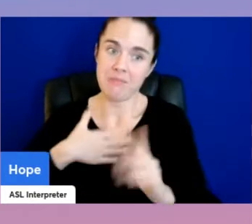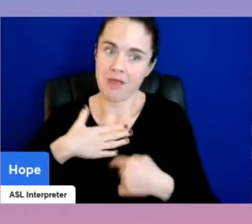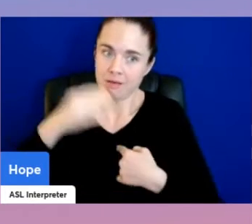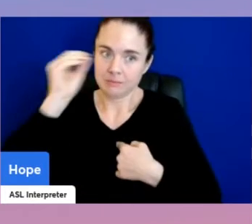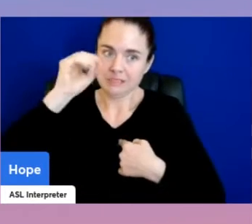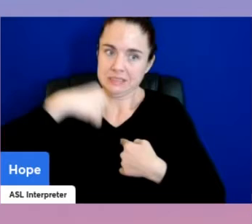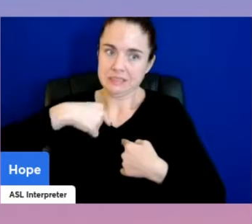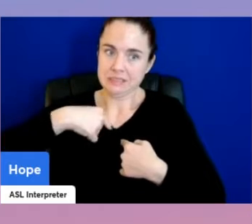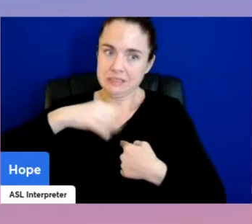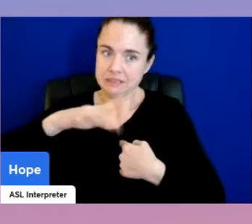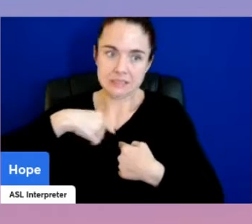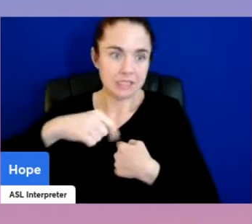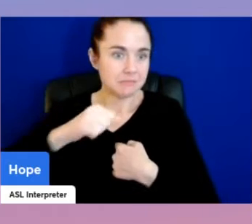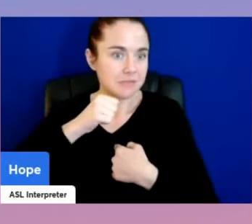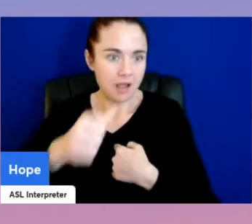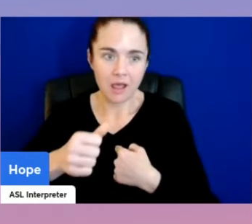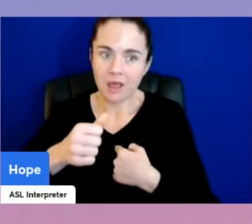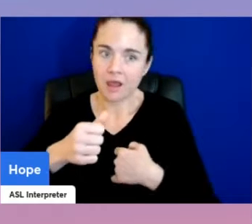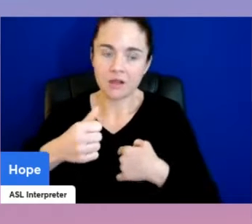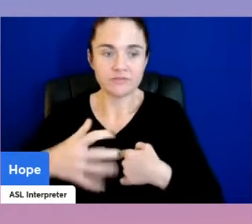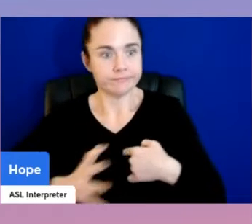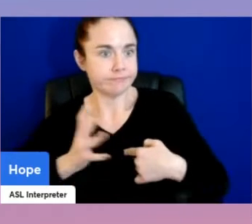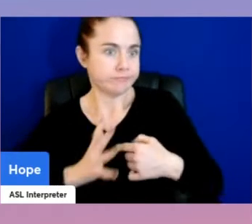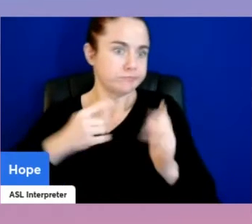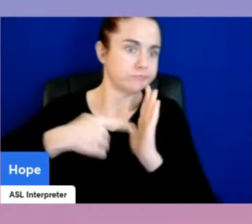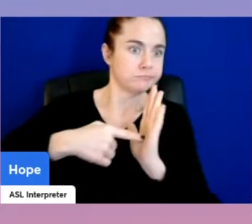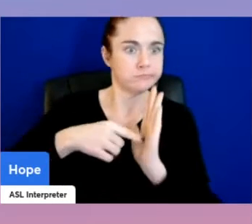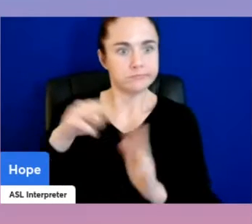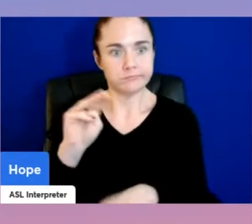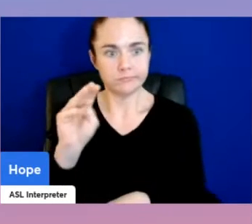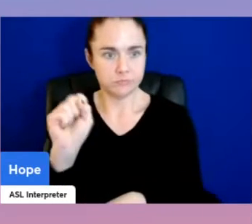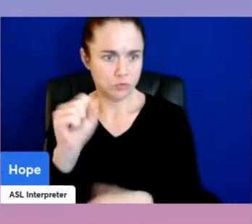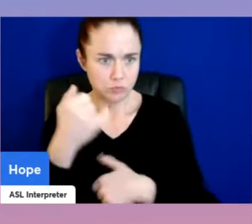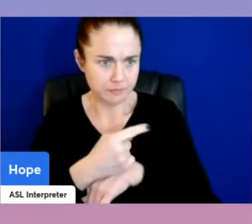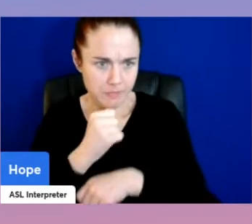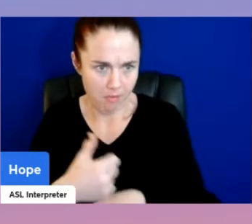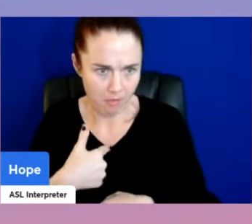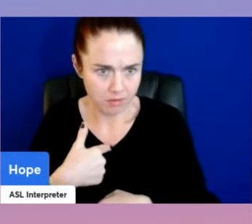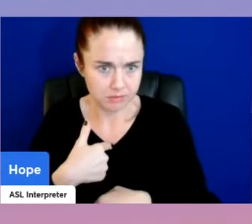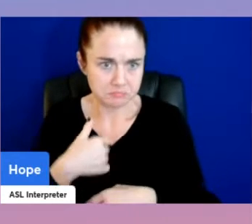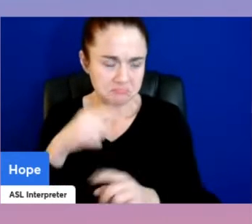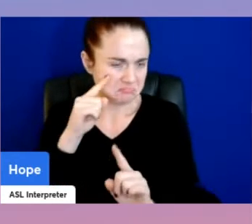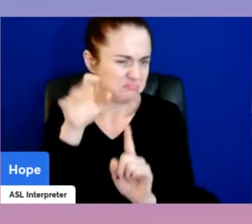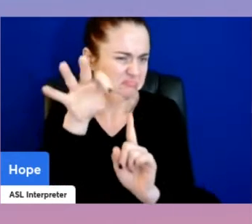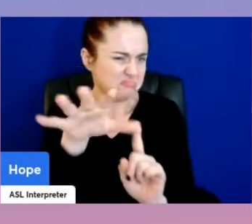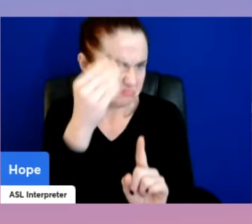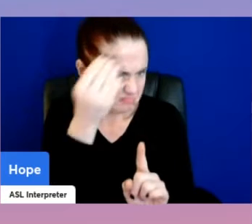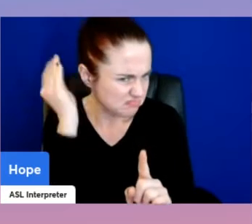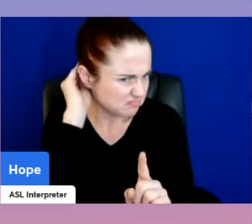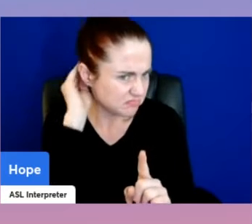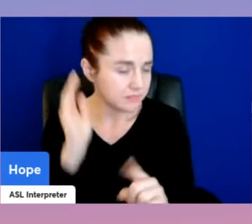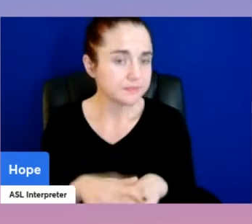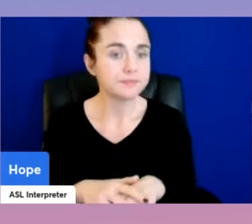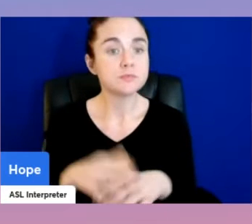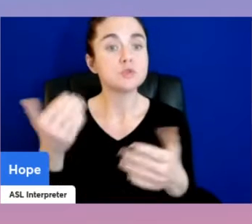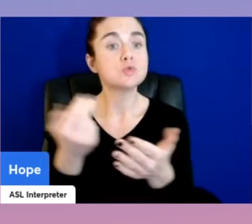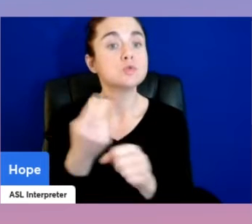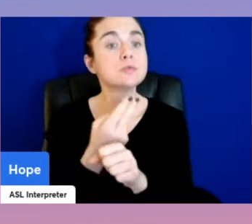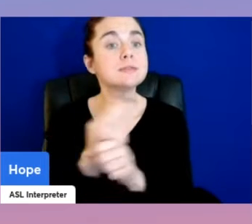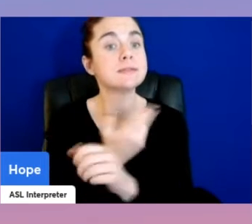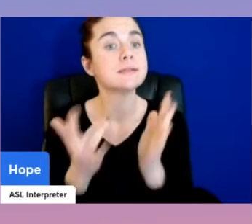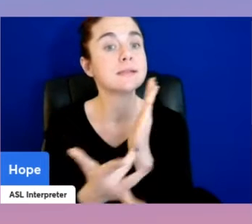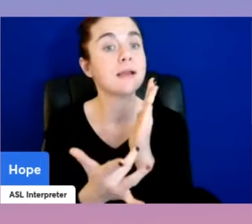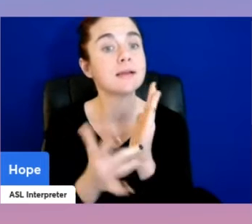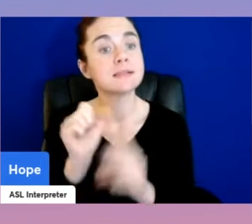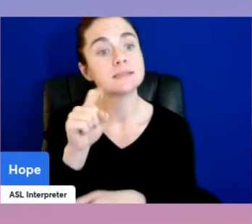opinions. I don't speak in any official capacity, so take that for what it's worth. The tech stack that we're going to be working with today is, of course, Azure. We